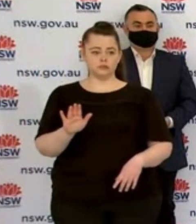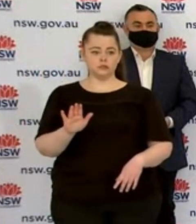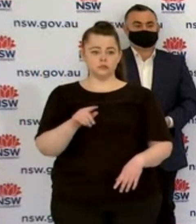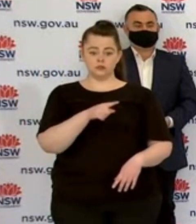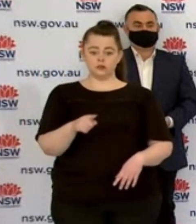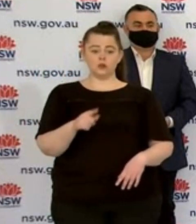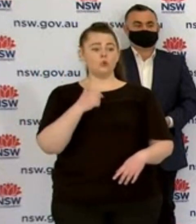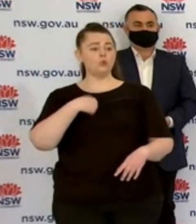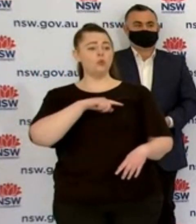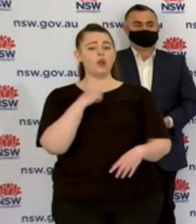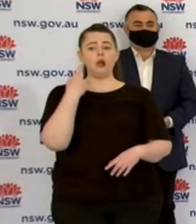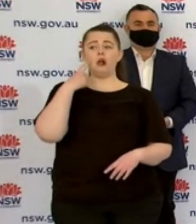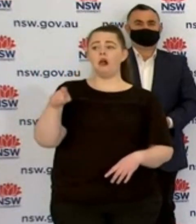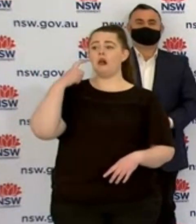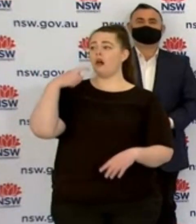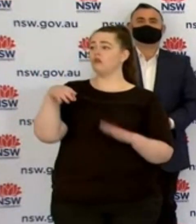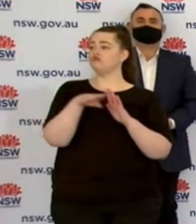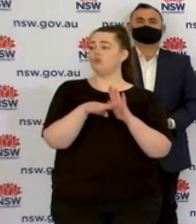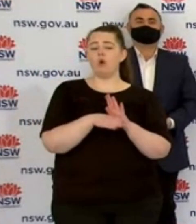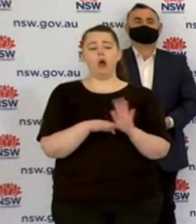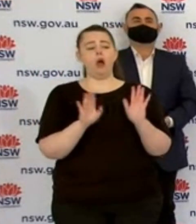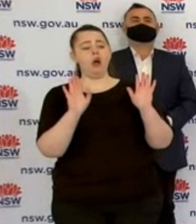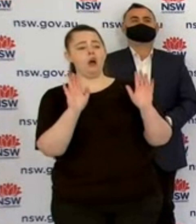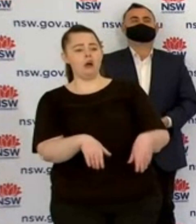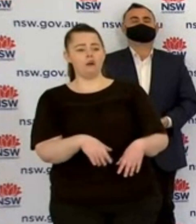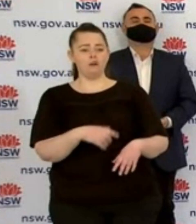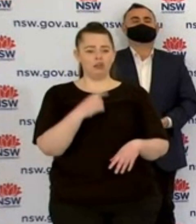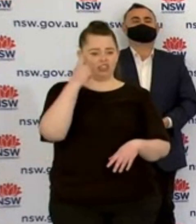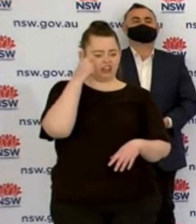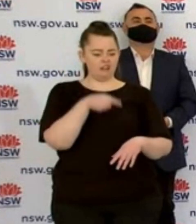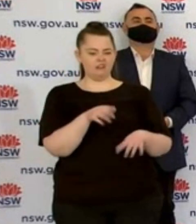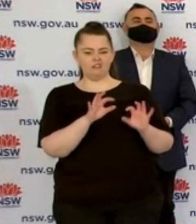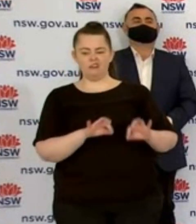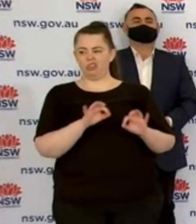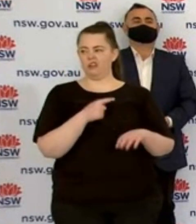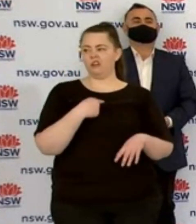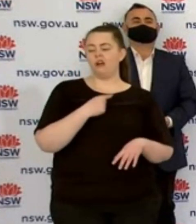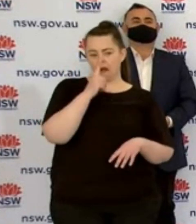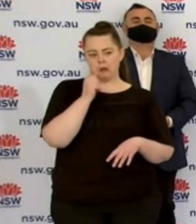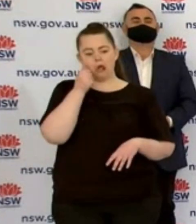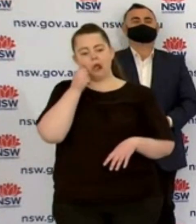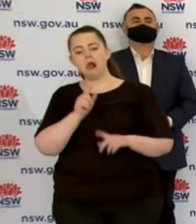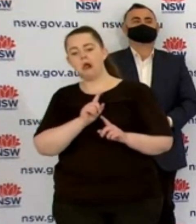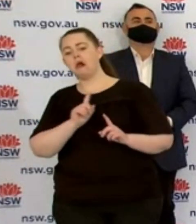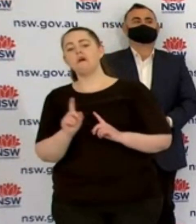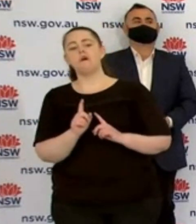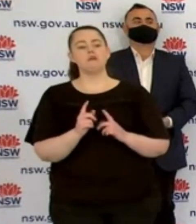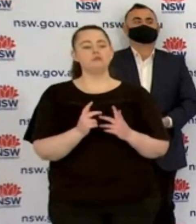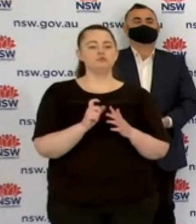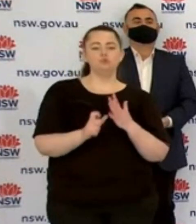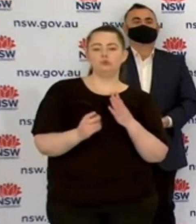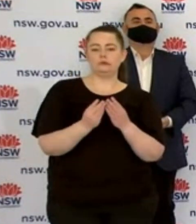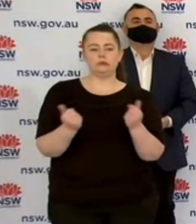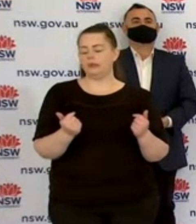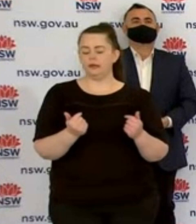bear if we do not continue to follow the spirit and intent of all of the public